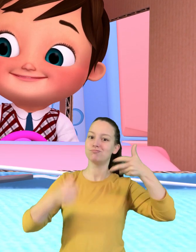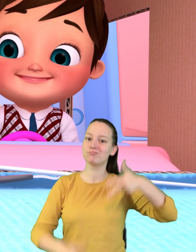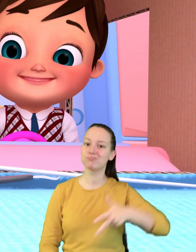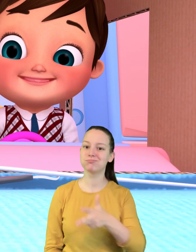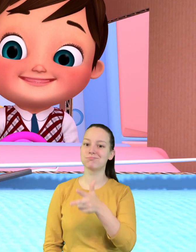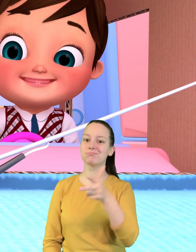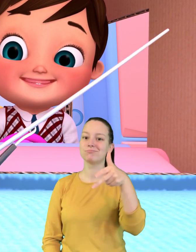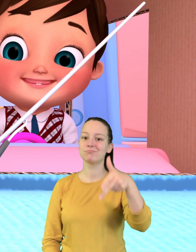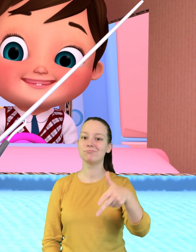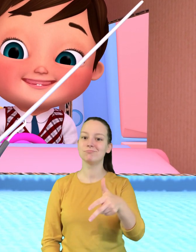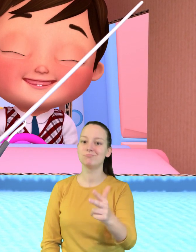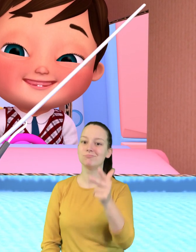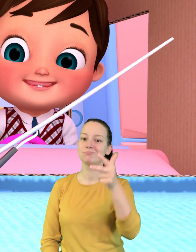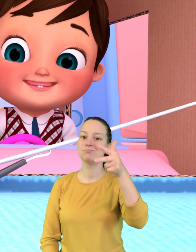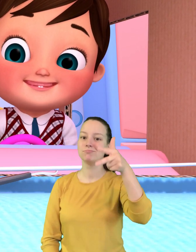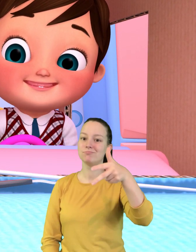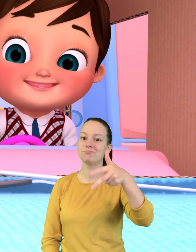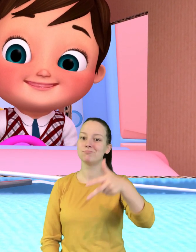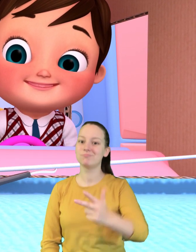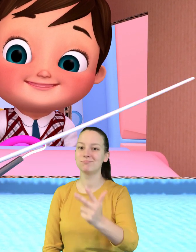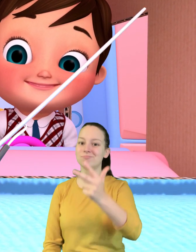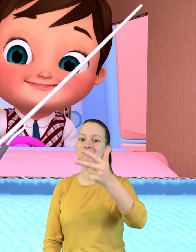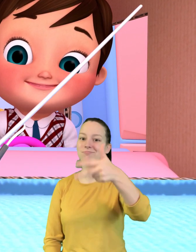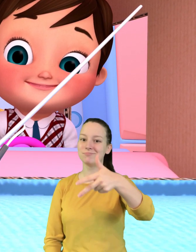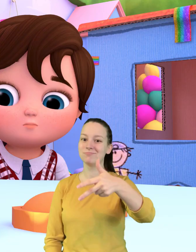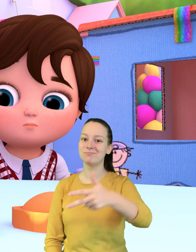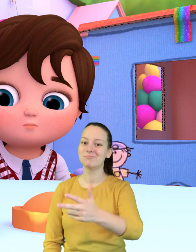through the town